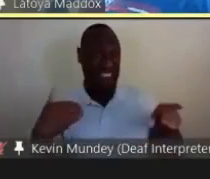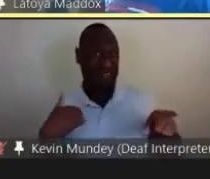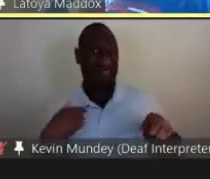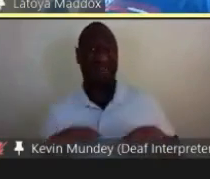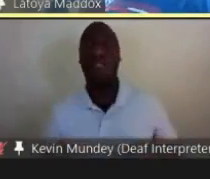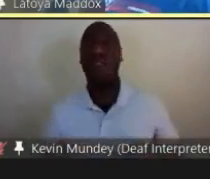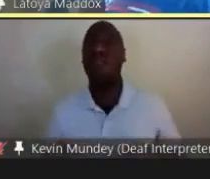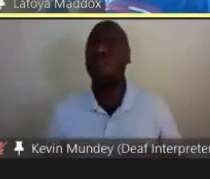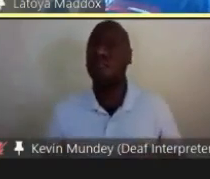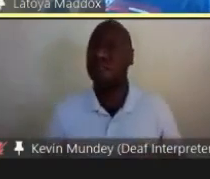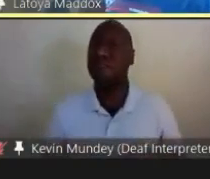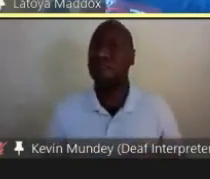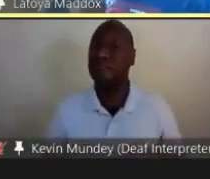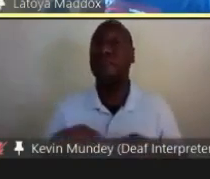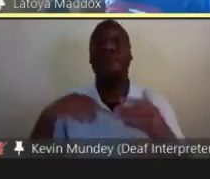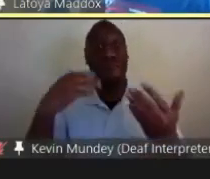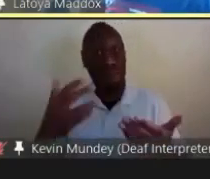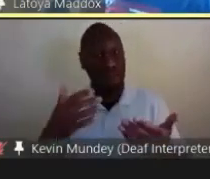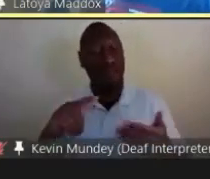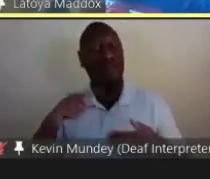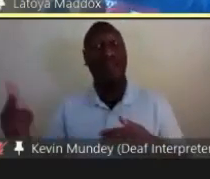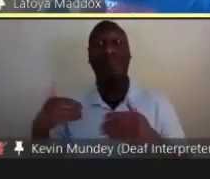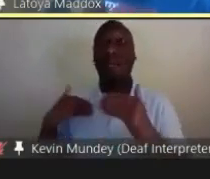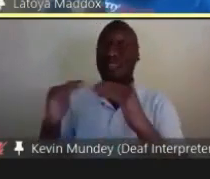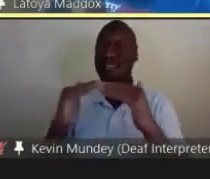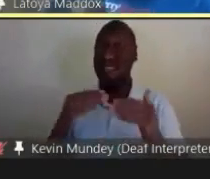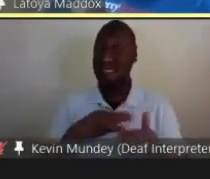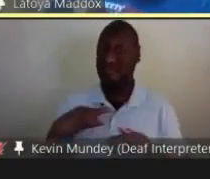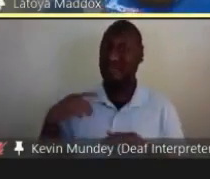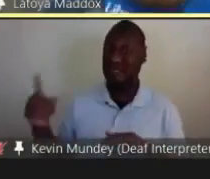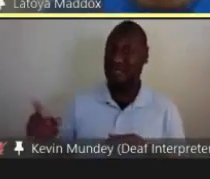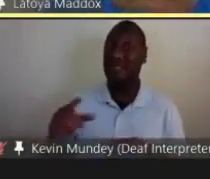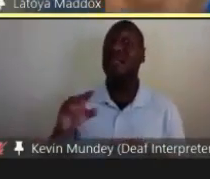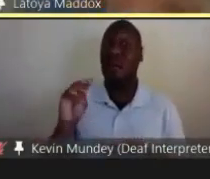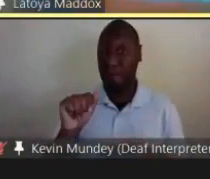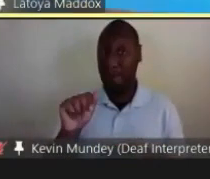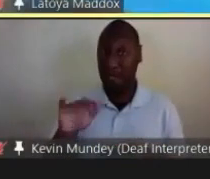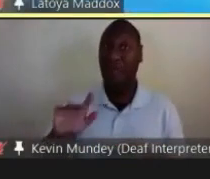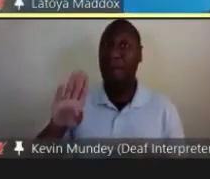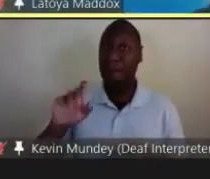things over to my coworker, Mary Beth Morgan. Thank you.